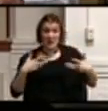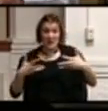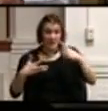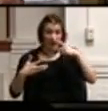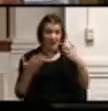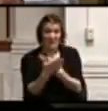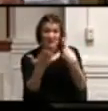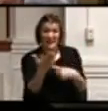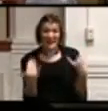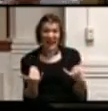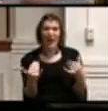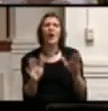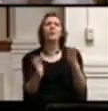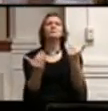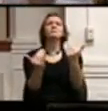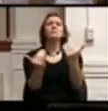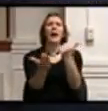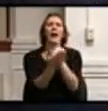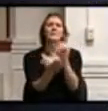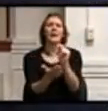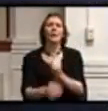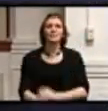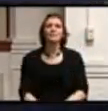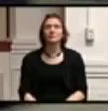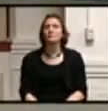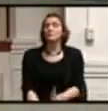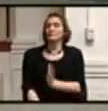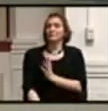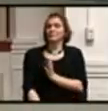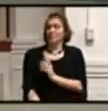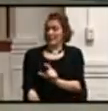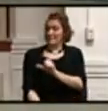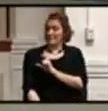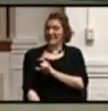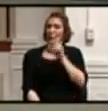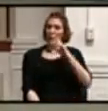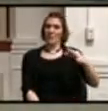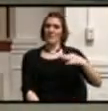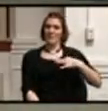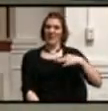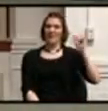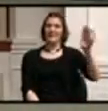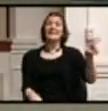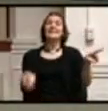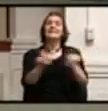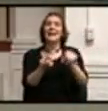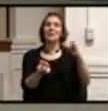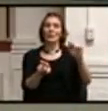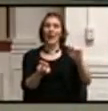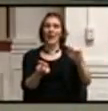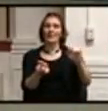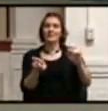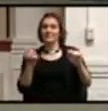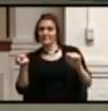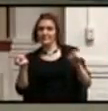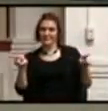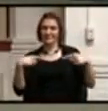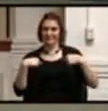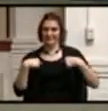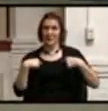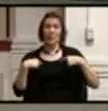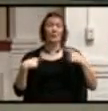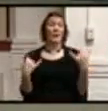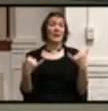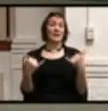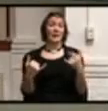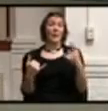Just so we understand the relationship between them, and then The you police could. Department is also going to be applying for the same exact grant. We're waiting for cost estimates